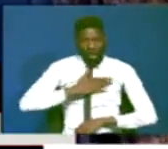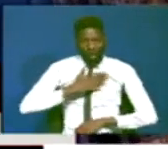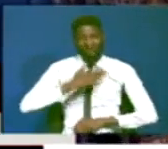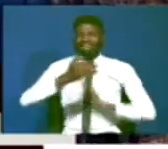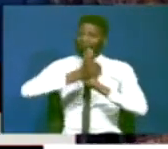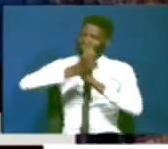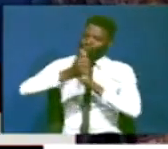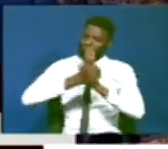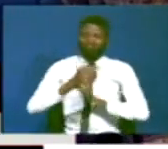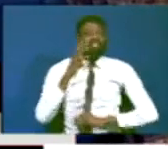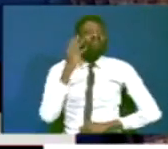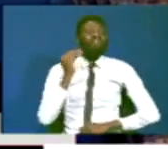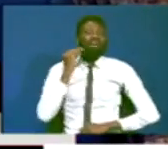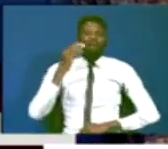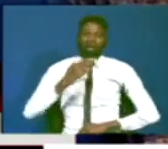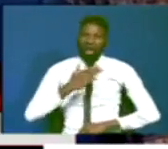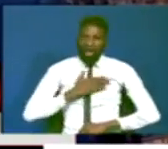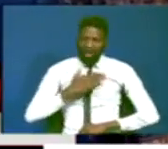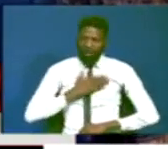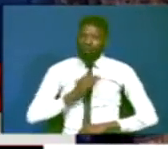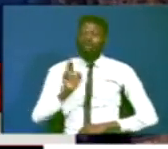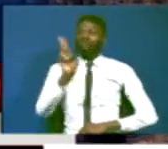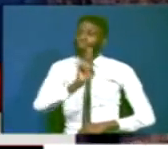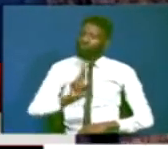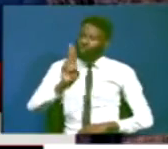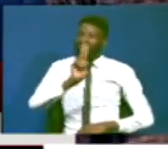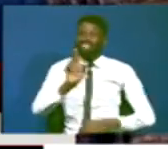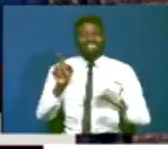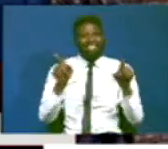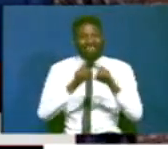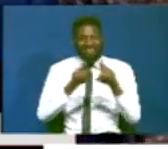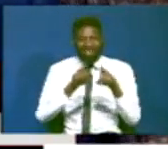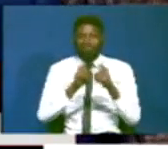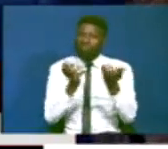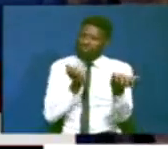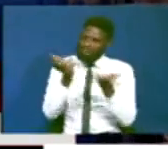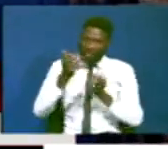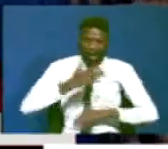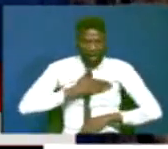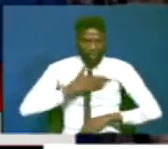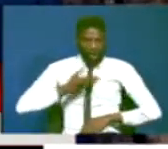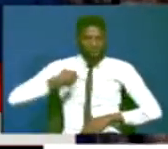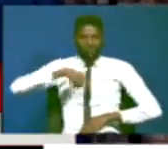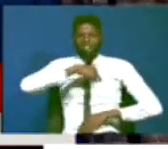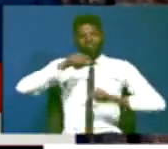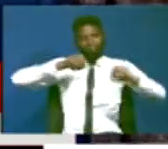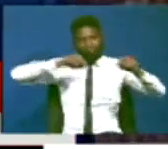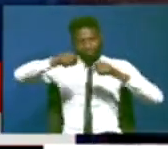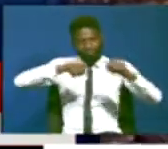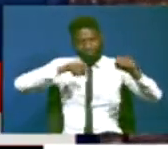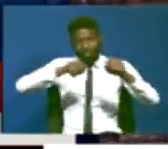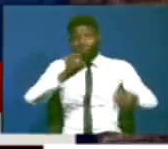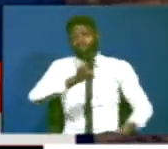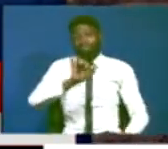our experience, using the business that we run to basically create